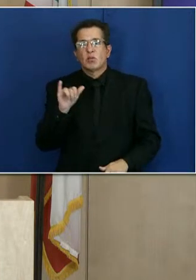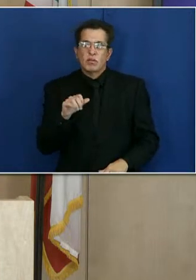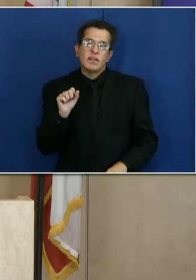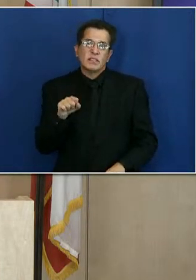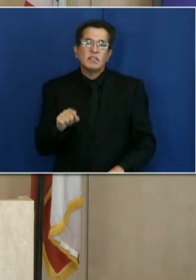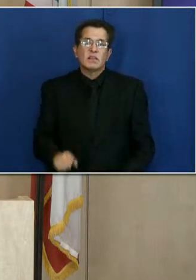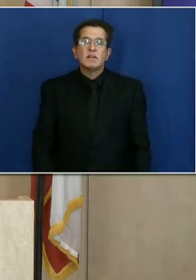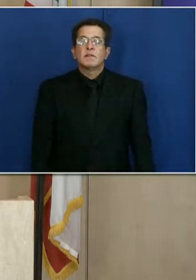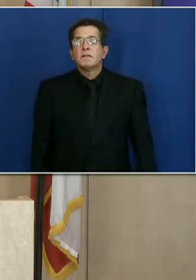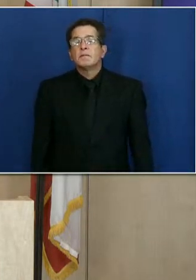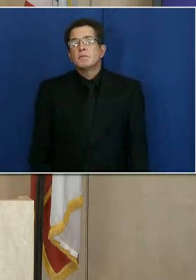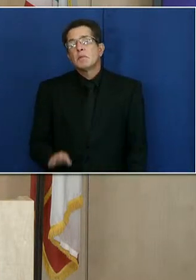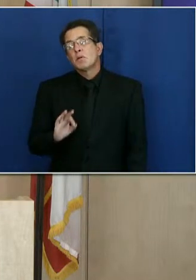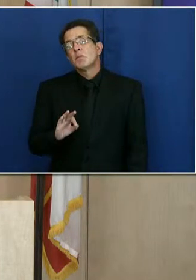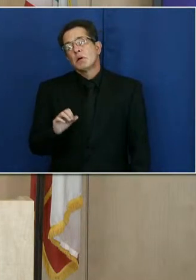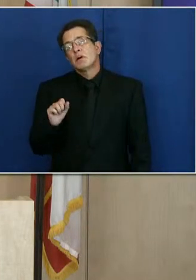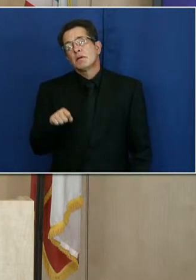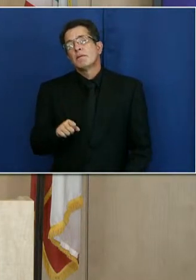Thank you.